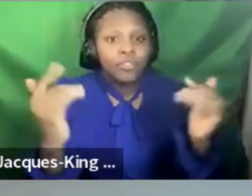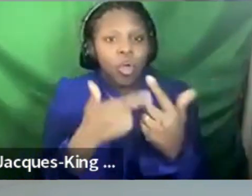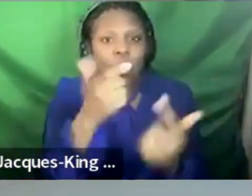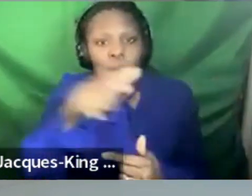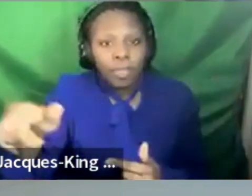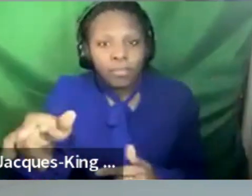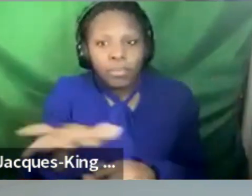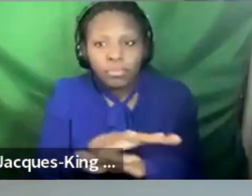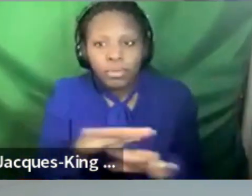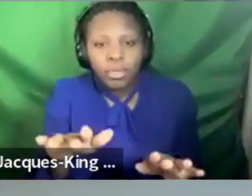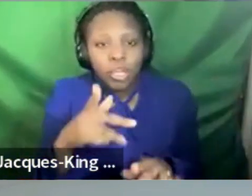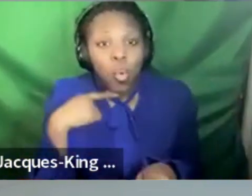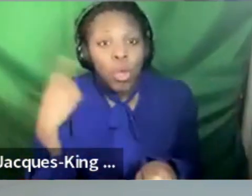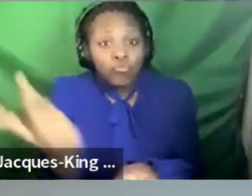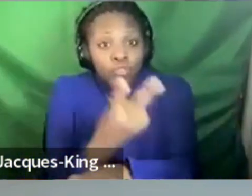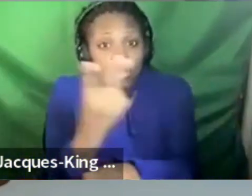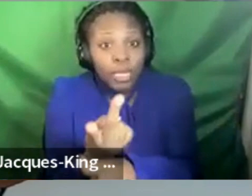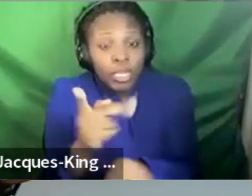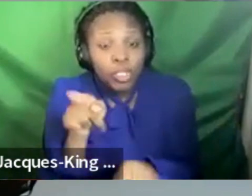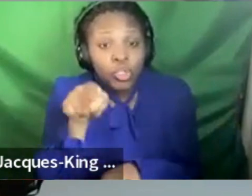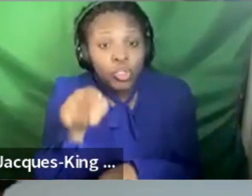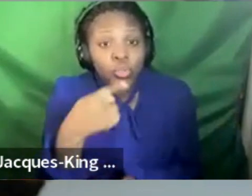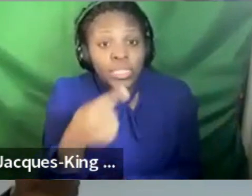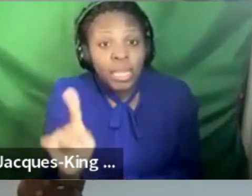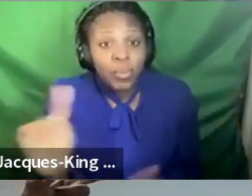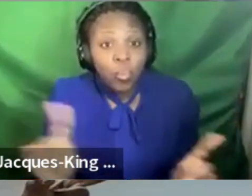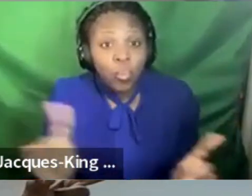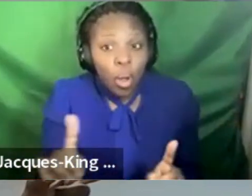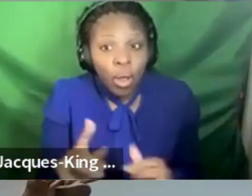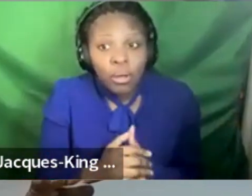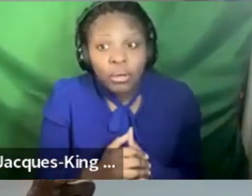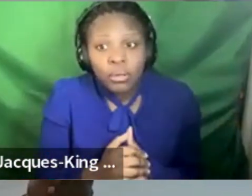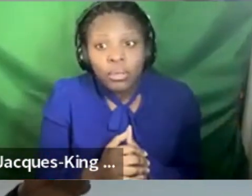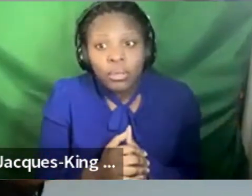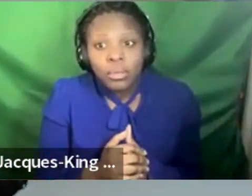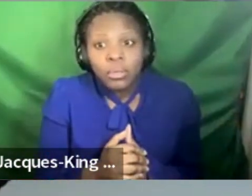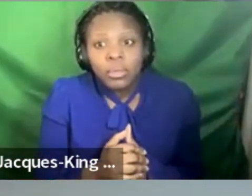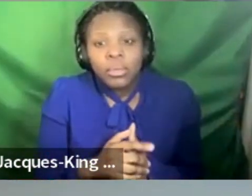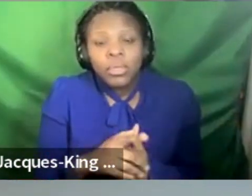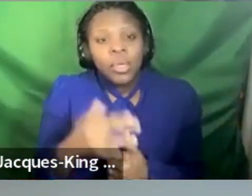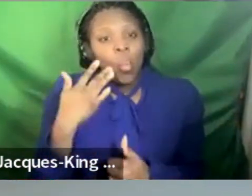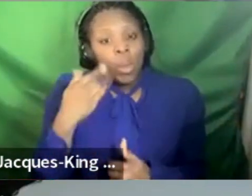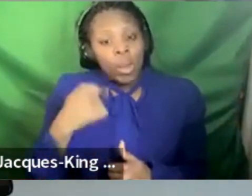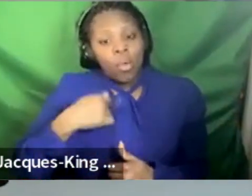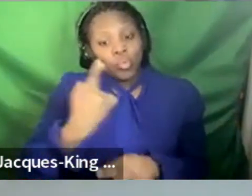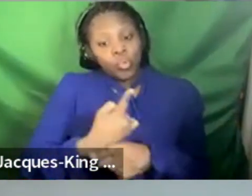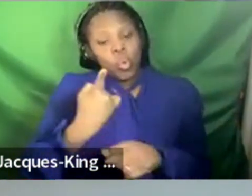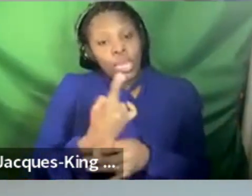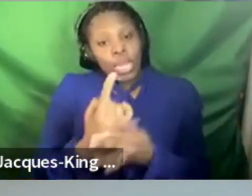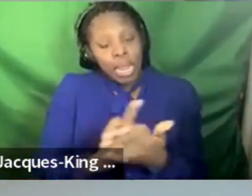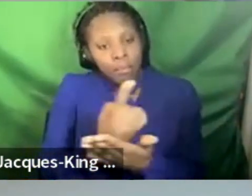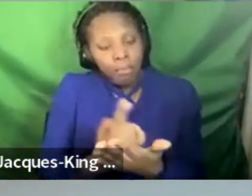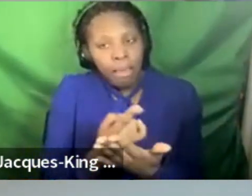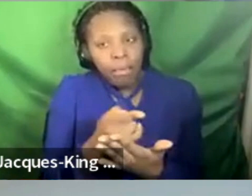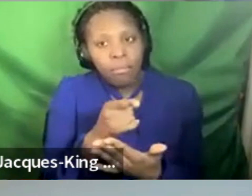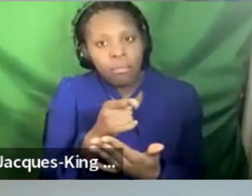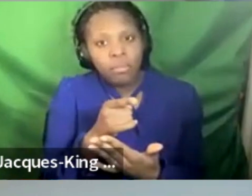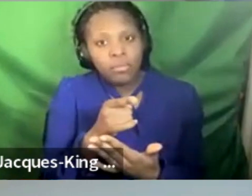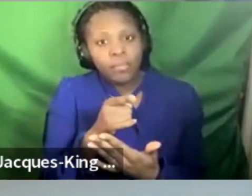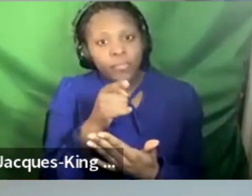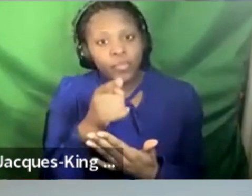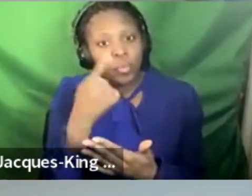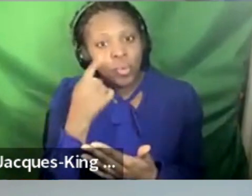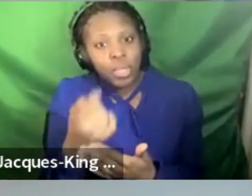to levels that no one else has done. Just want to quickly repeat what you said, which was, when I was